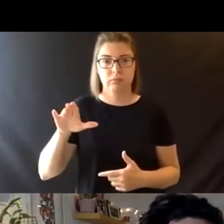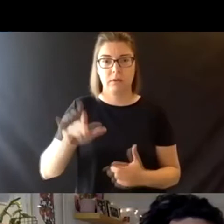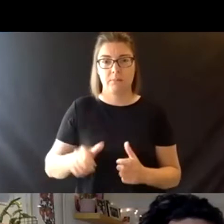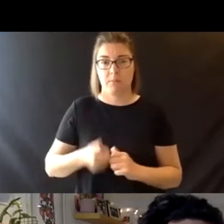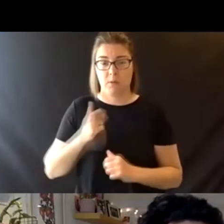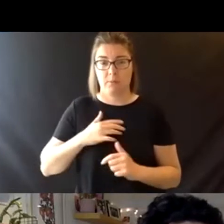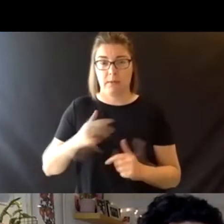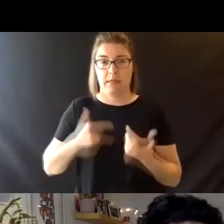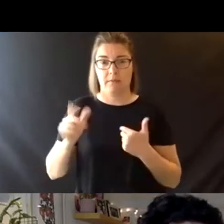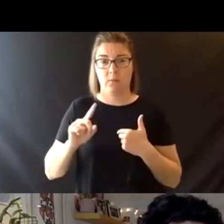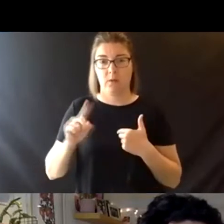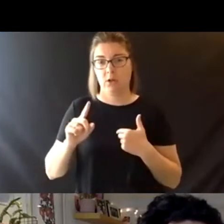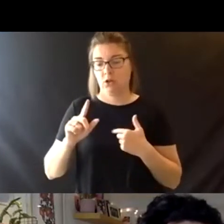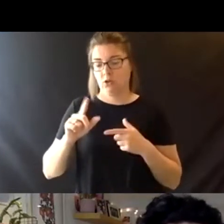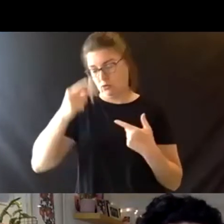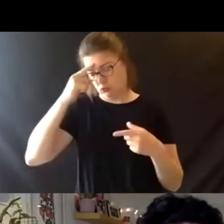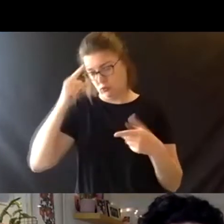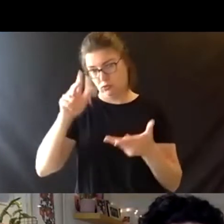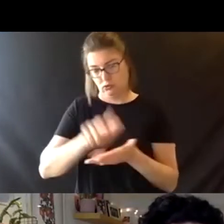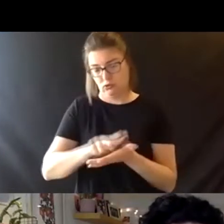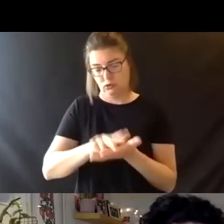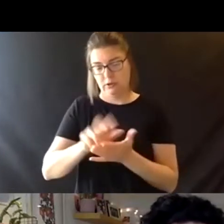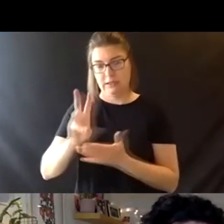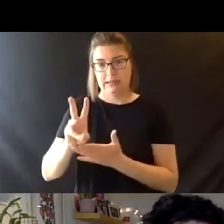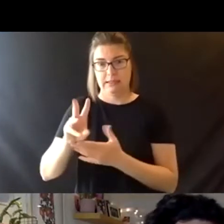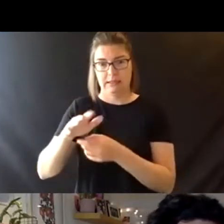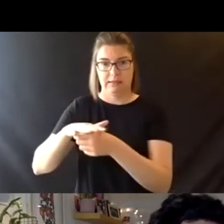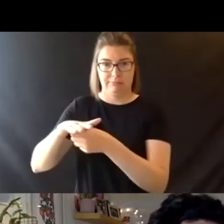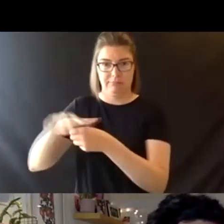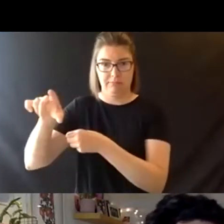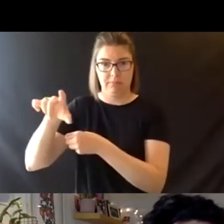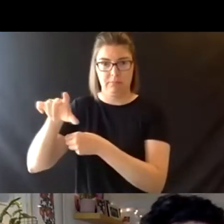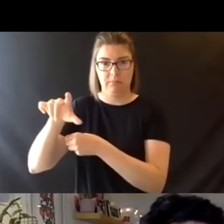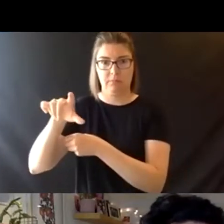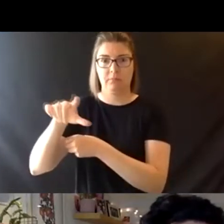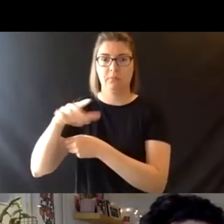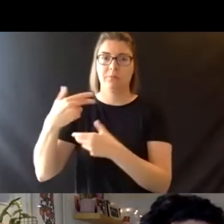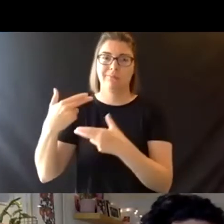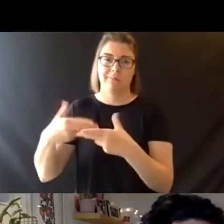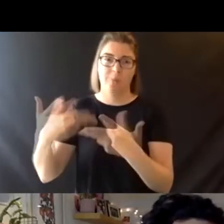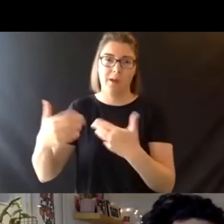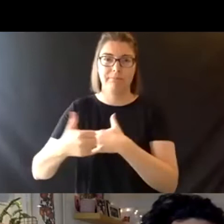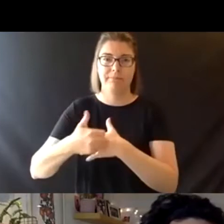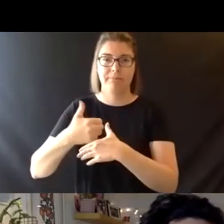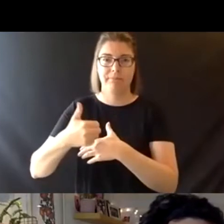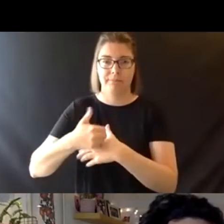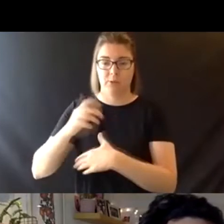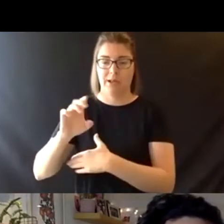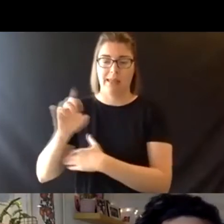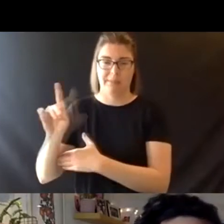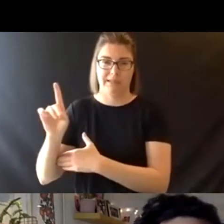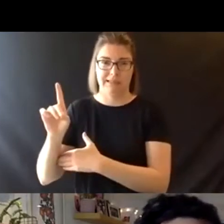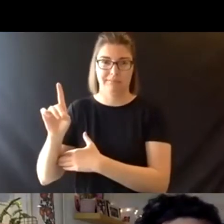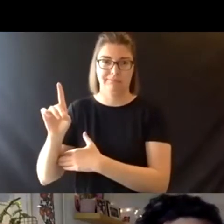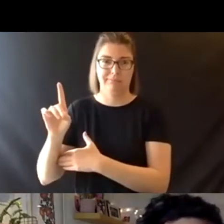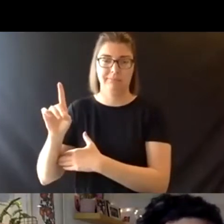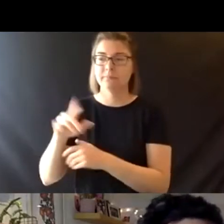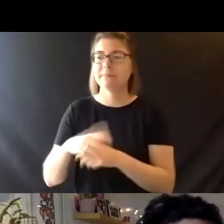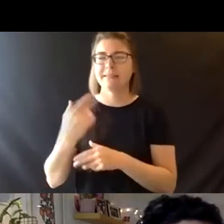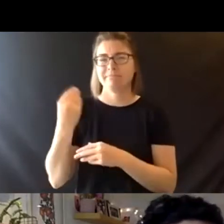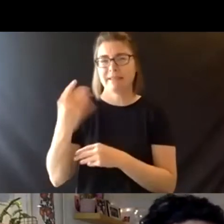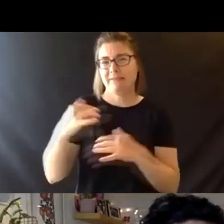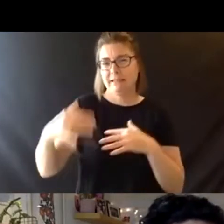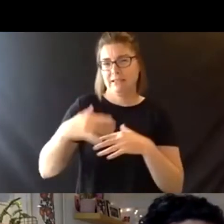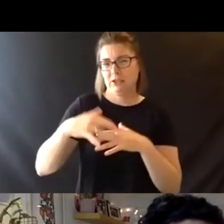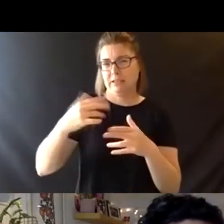life in Treaty 6 territory in a Miskwichi Wisgaygon, colonially known as Edmonton. And, you know, in terms of, you know, just